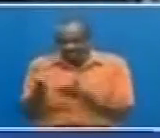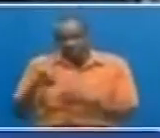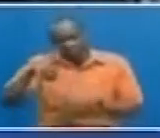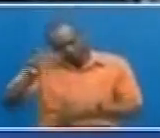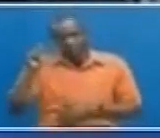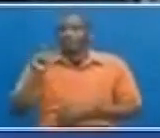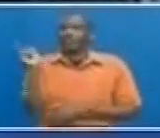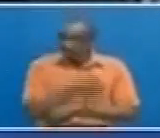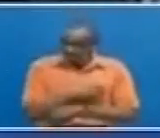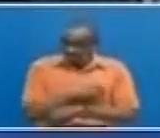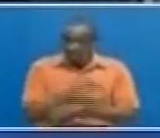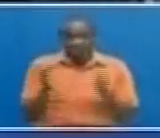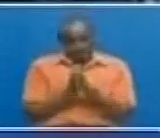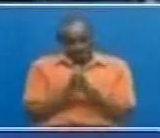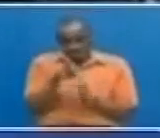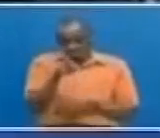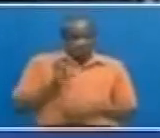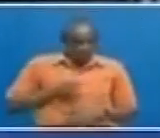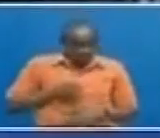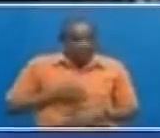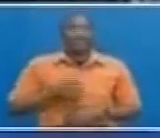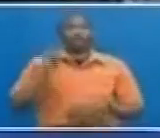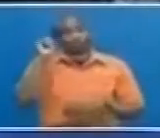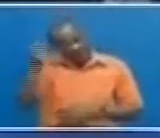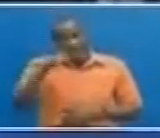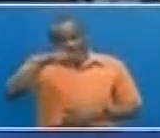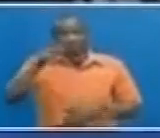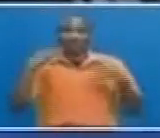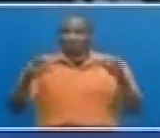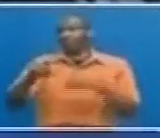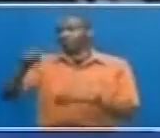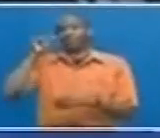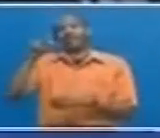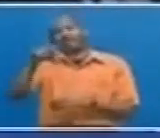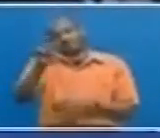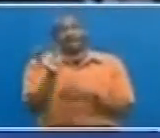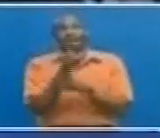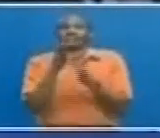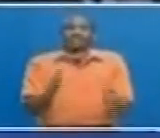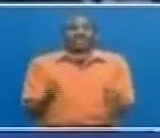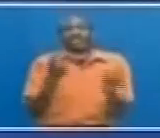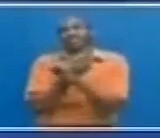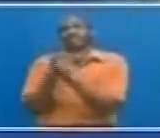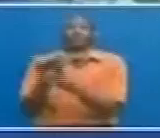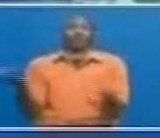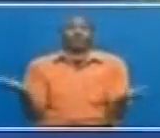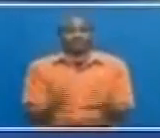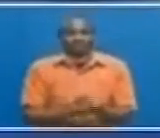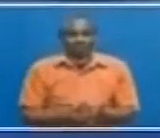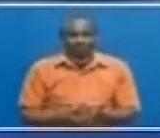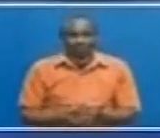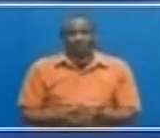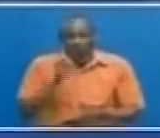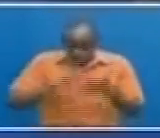would have finished with Kaindi and then the president would be free to pick her as an ambassador anywhere he wishes. Three people have